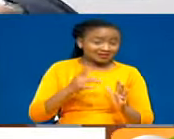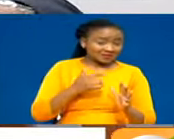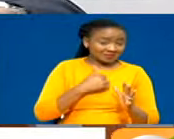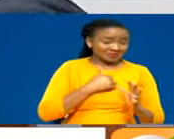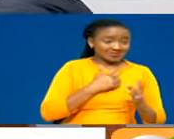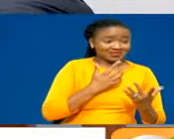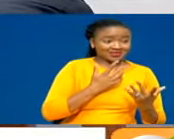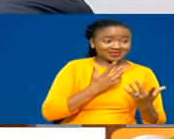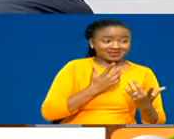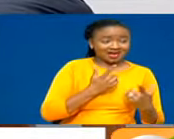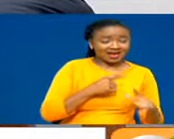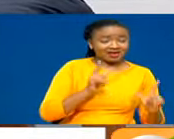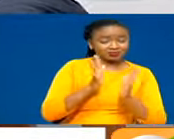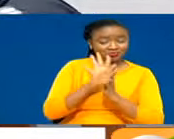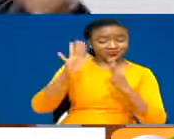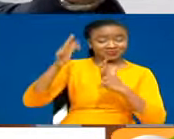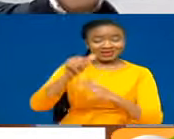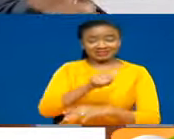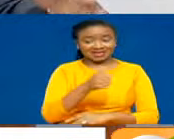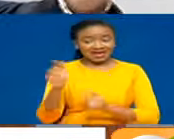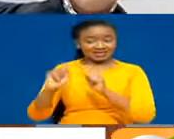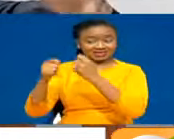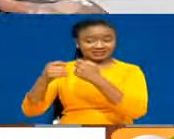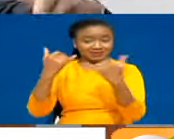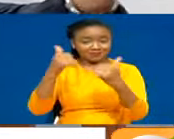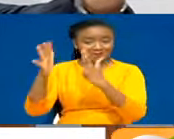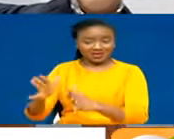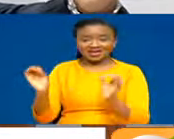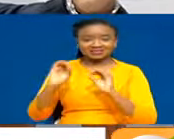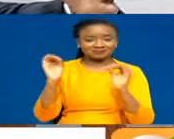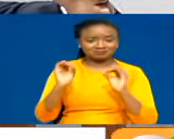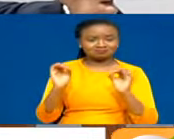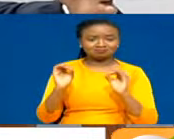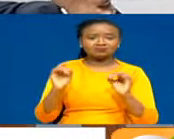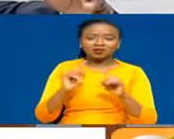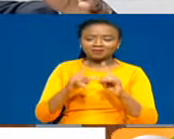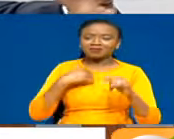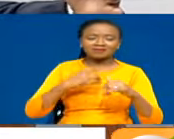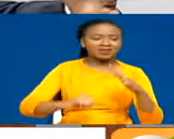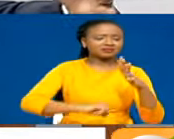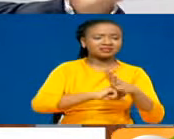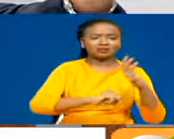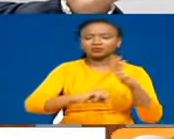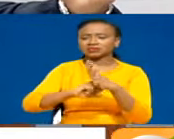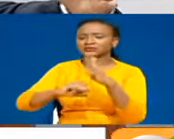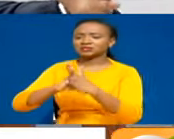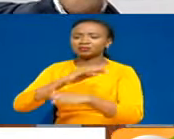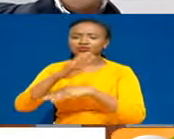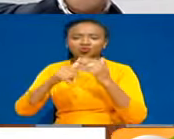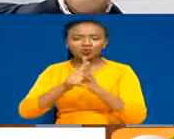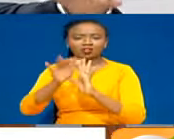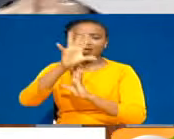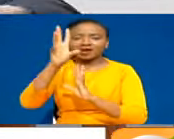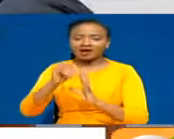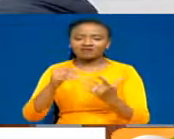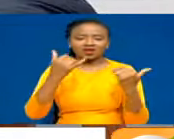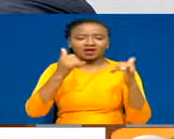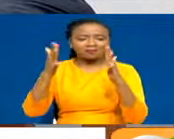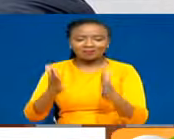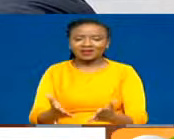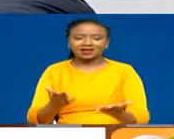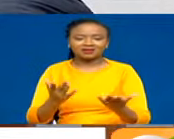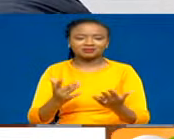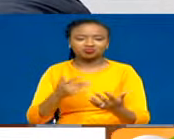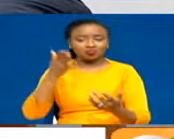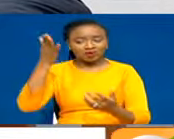players in this way, but honestly, like, I'm comfortable with all the African kids, you know, like, and the kids that I'm close to, and